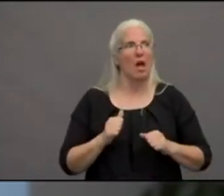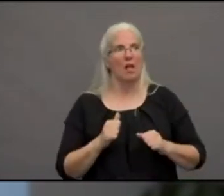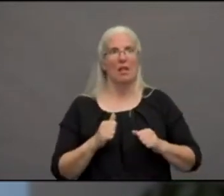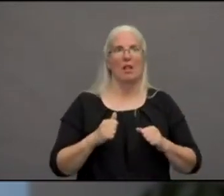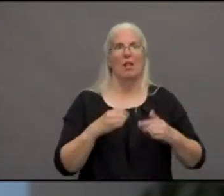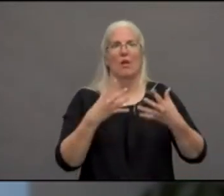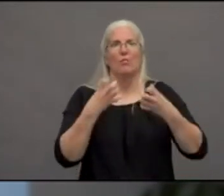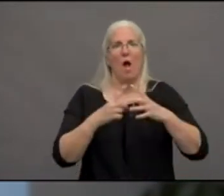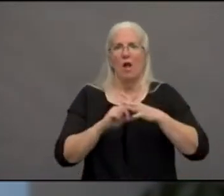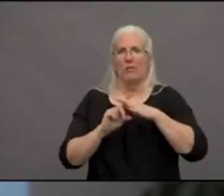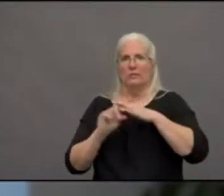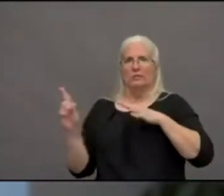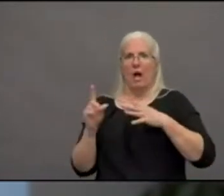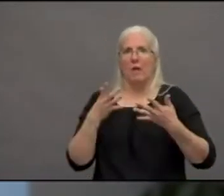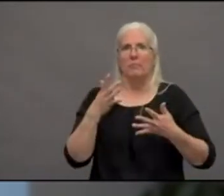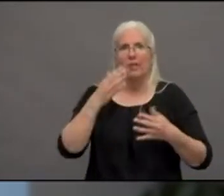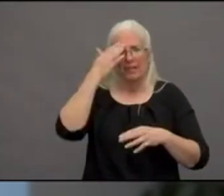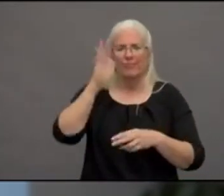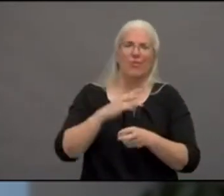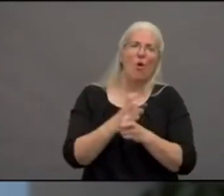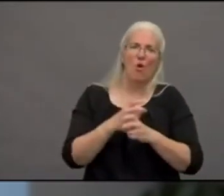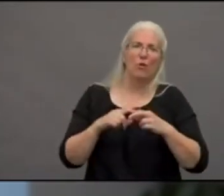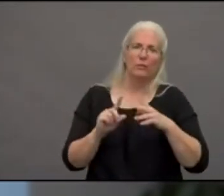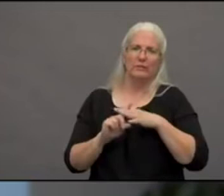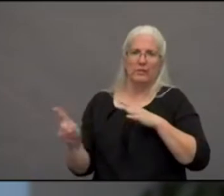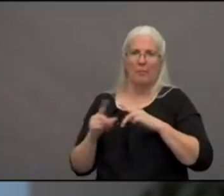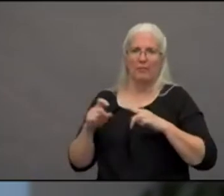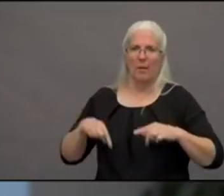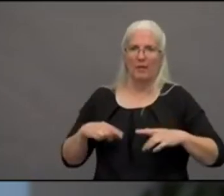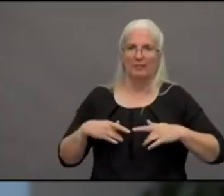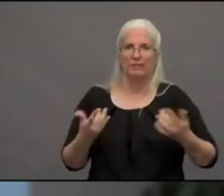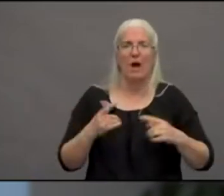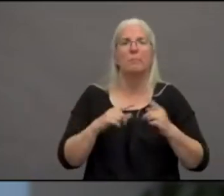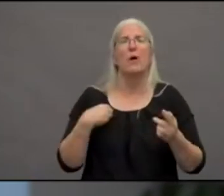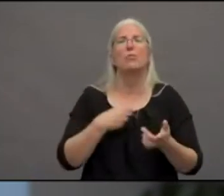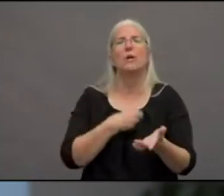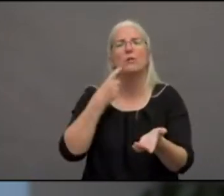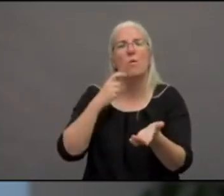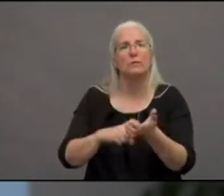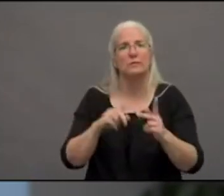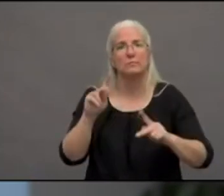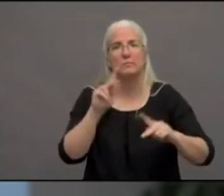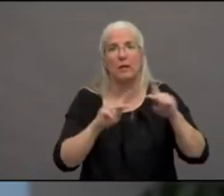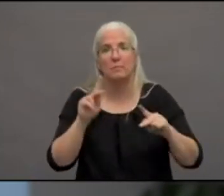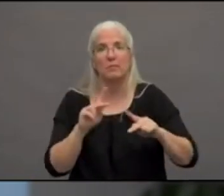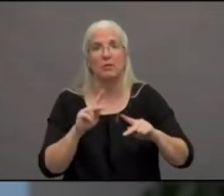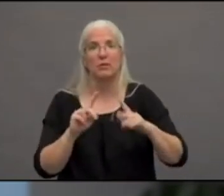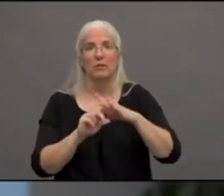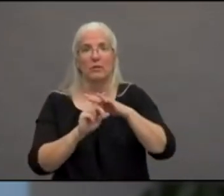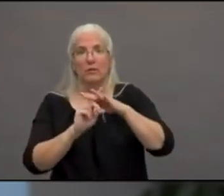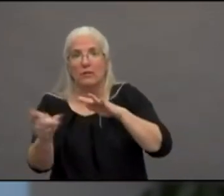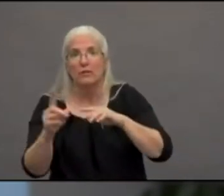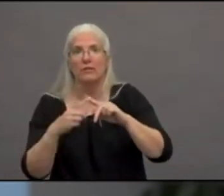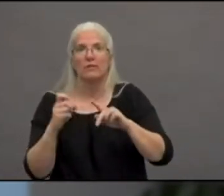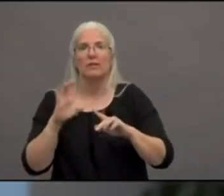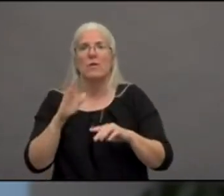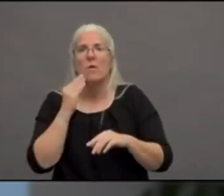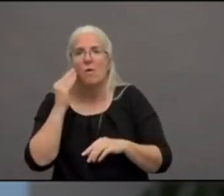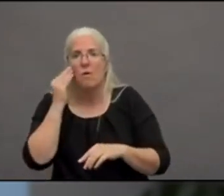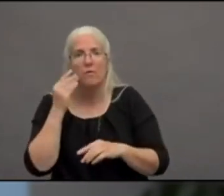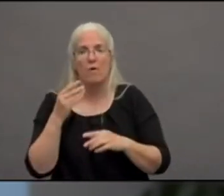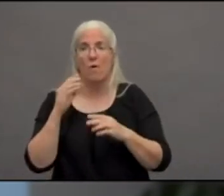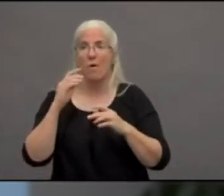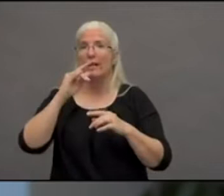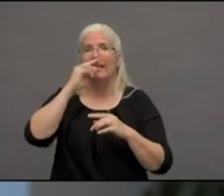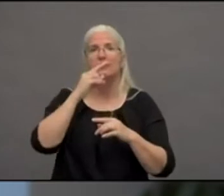seen people run towards their main family home, children returning from college and coming home, fleeing the environment